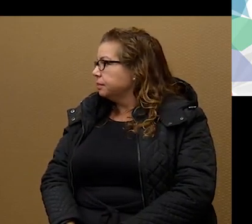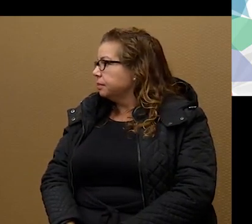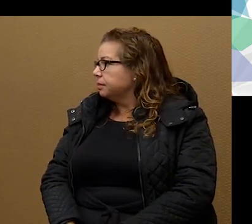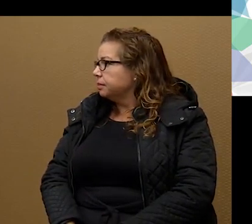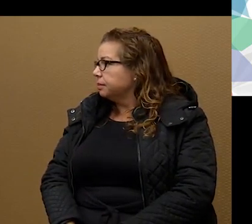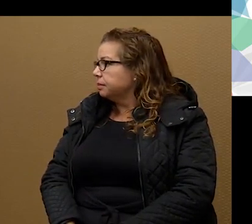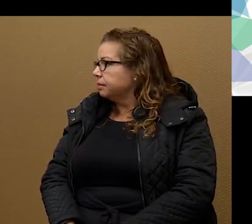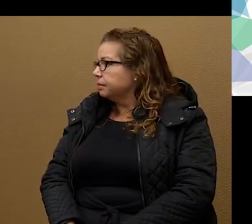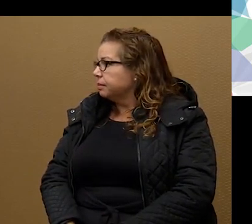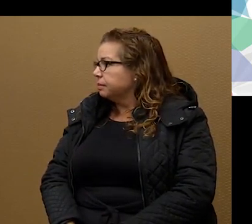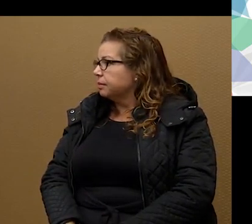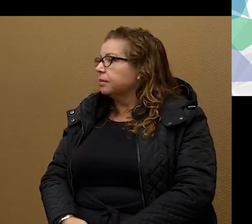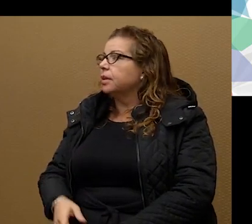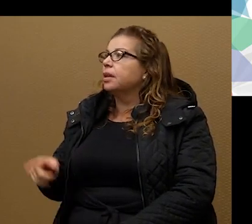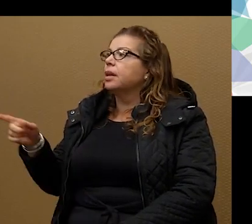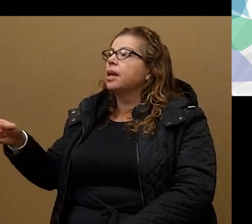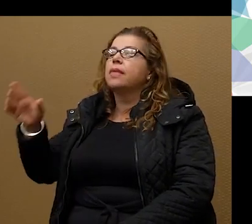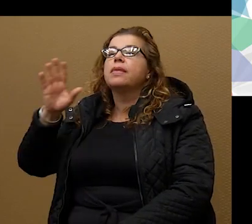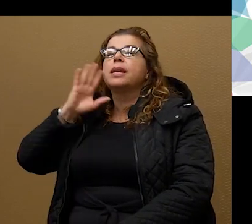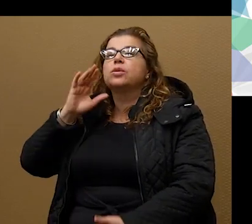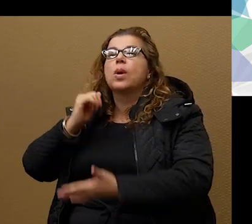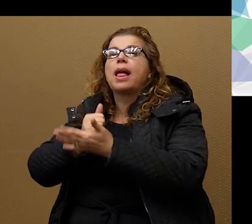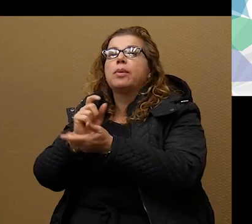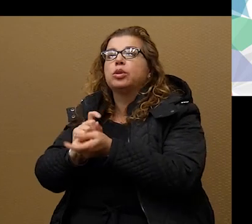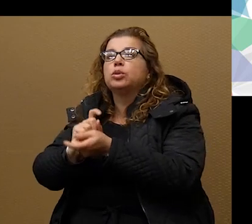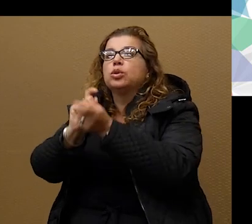This is to modify the environment.